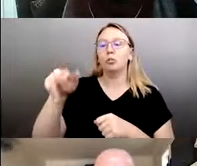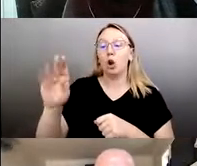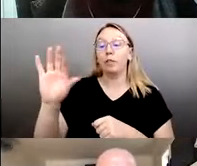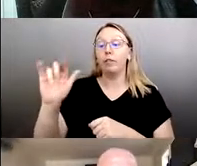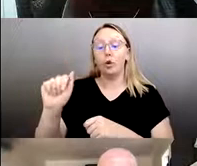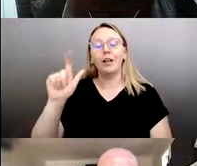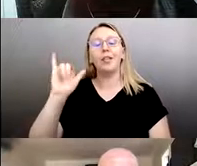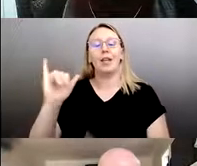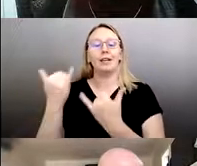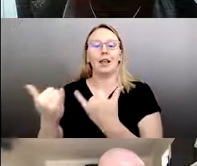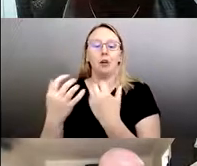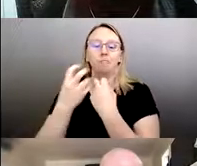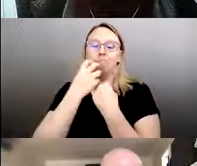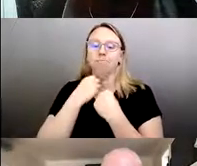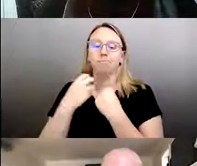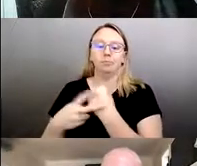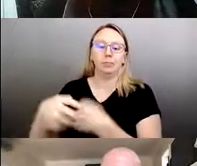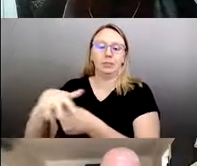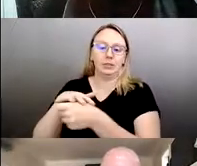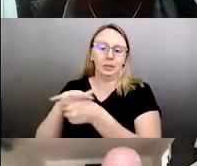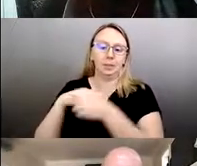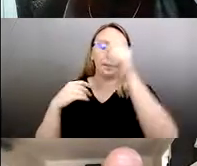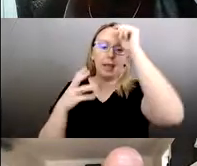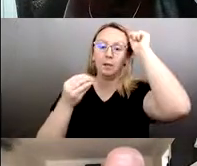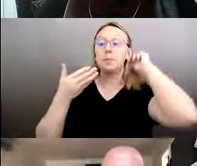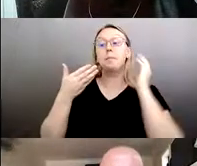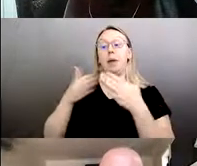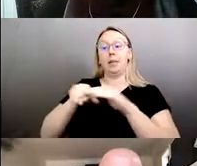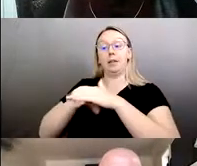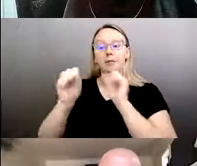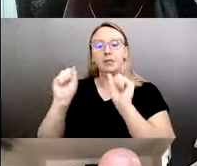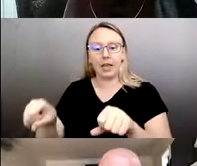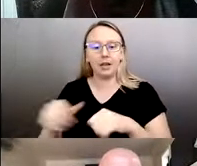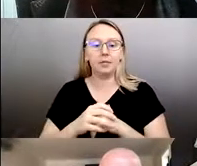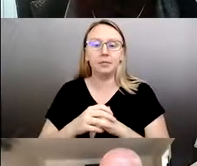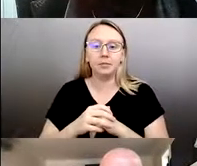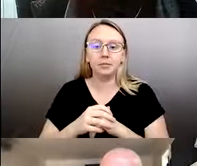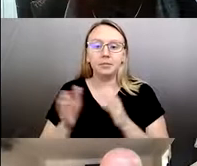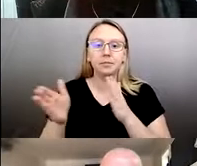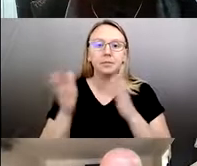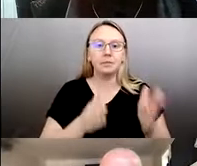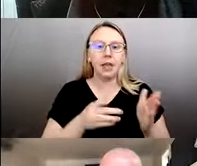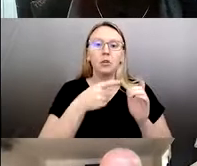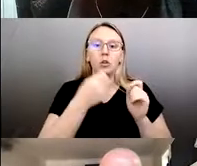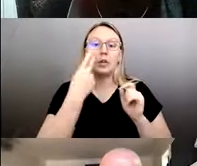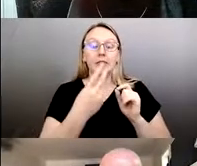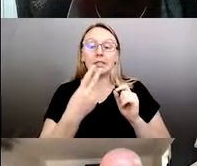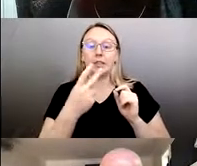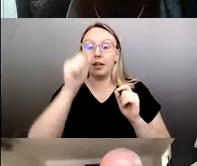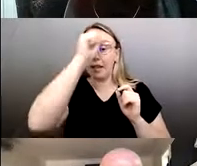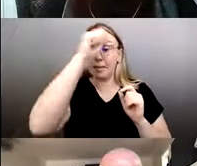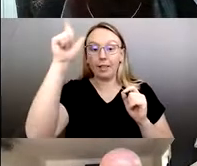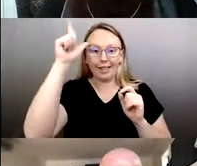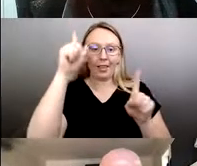other works by St. Gaudens and Polaszek, such as this, the Lincoln, the Man in Lincoln